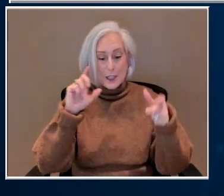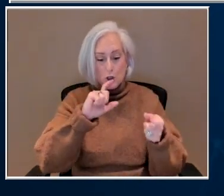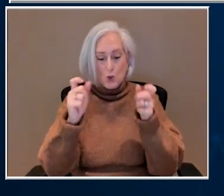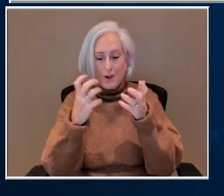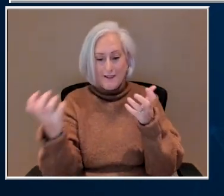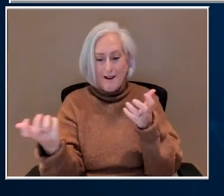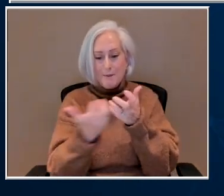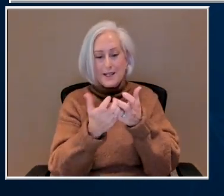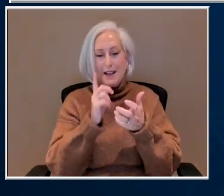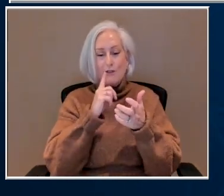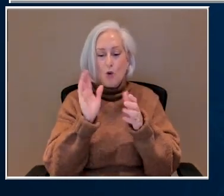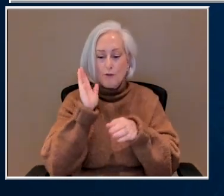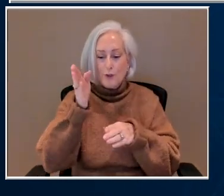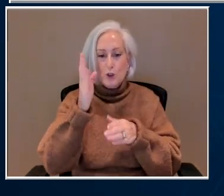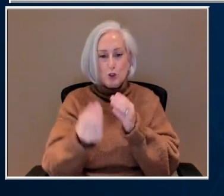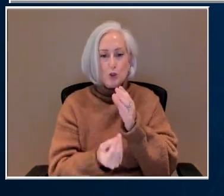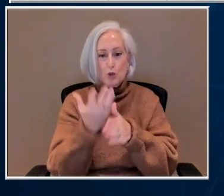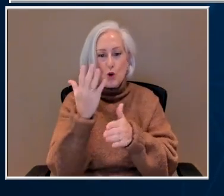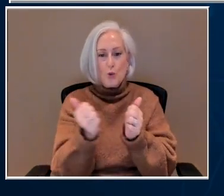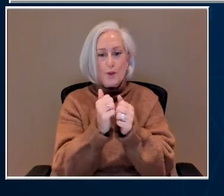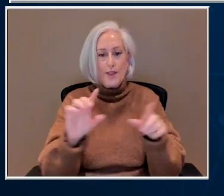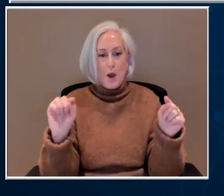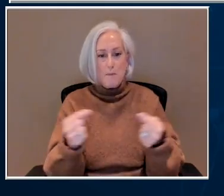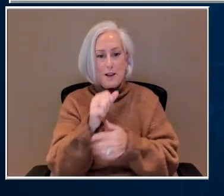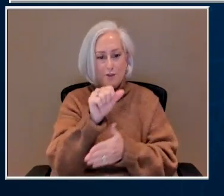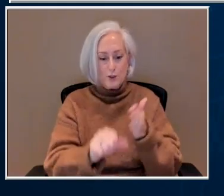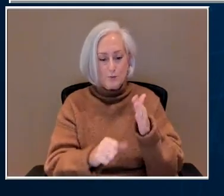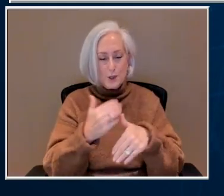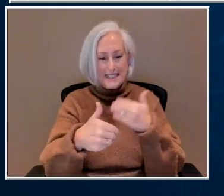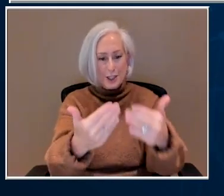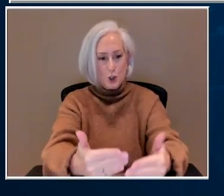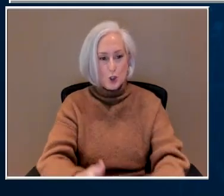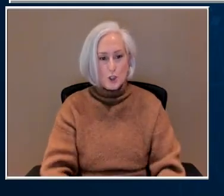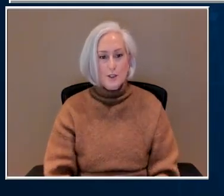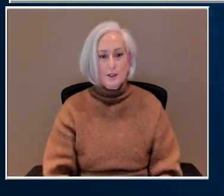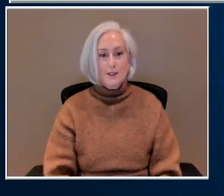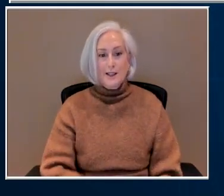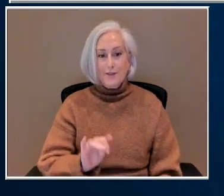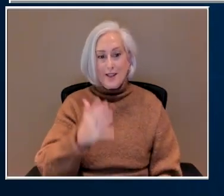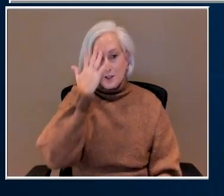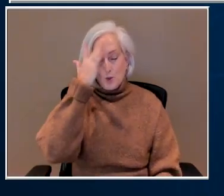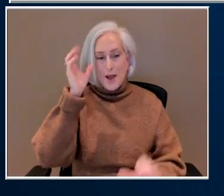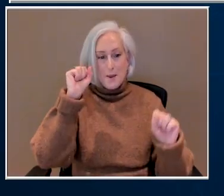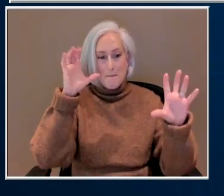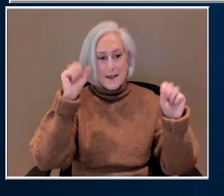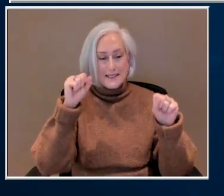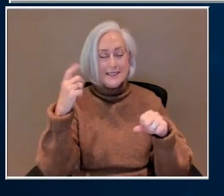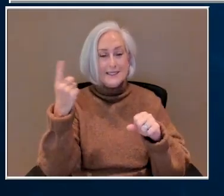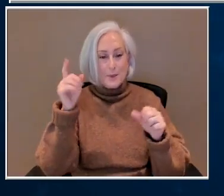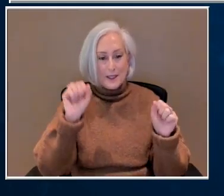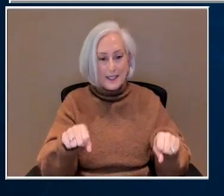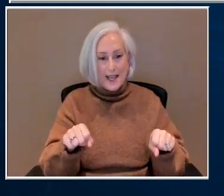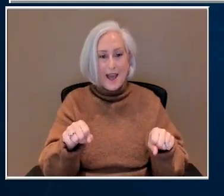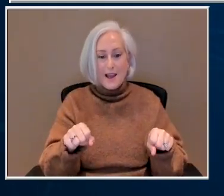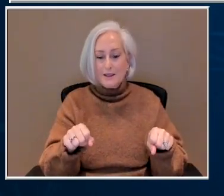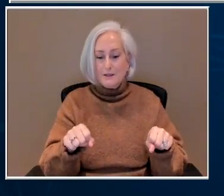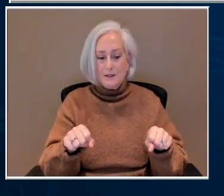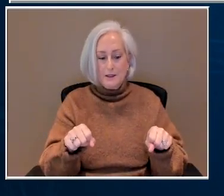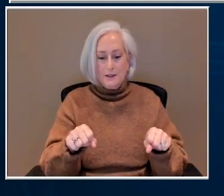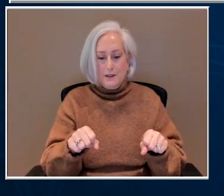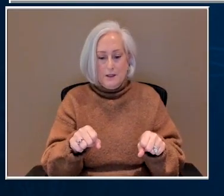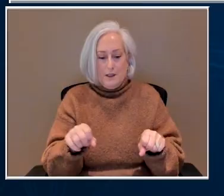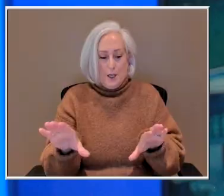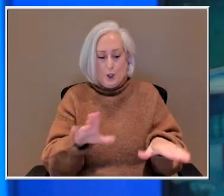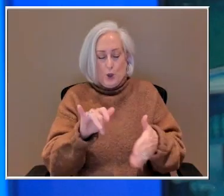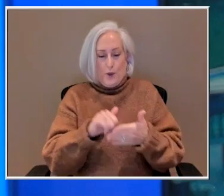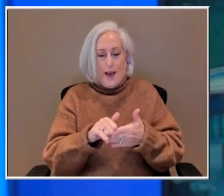growth without a painful procedure, which is, again, why it's amazing that somebody can be the right candidate for something like this. So as I